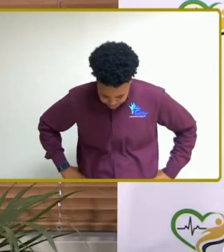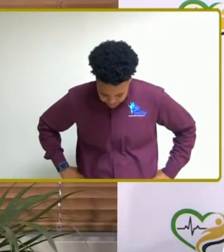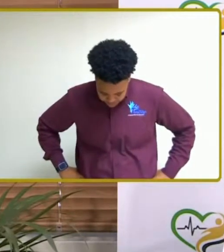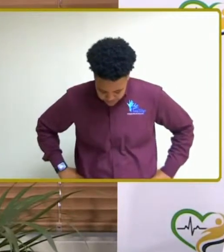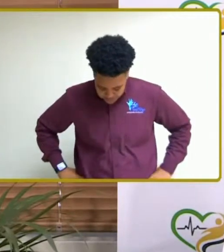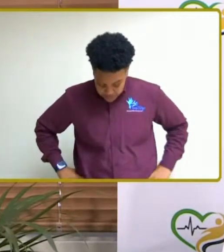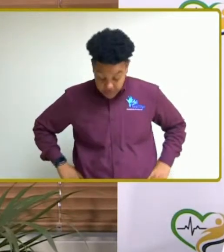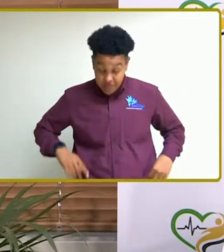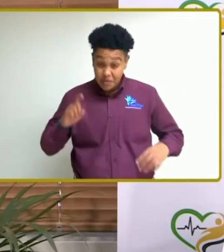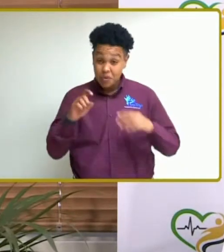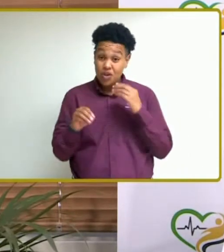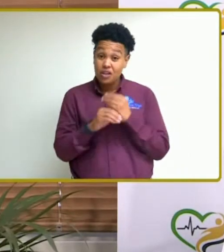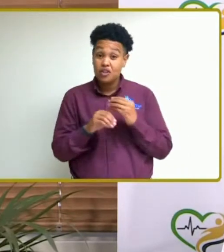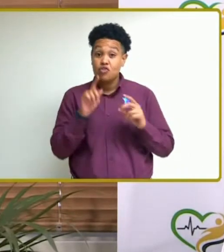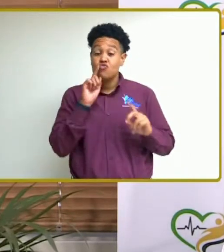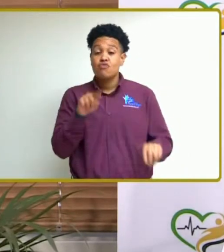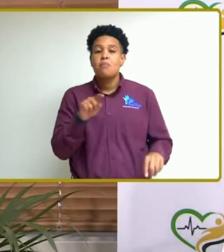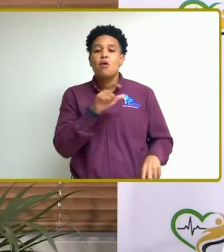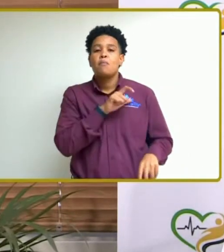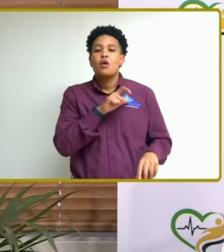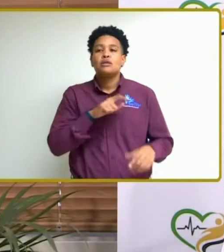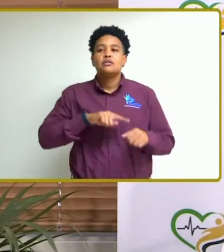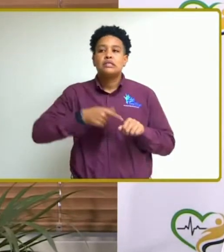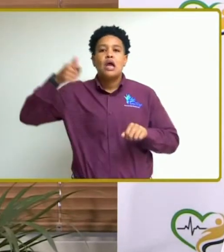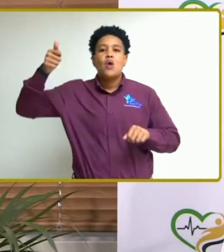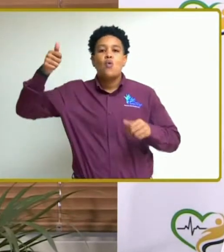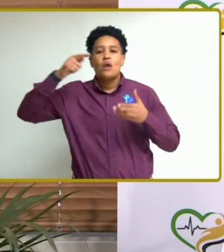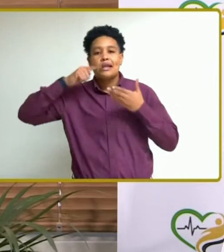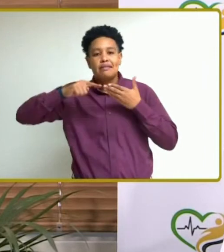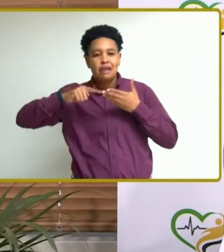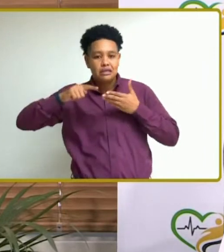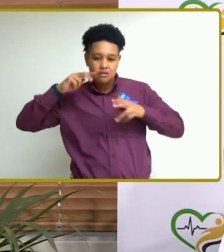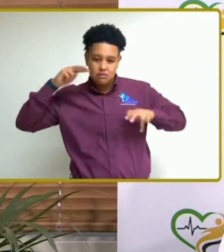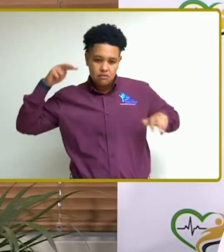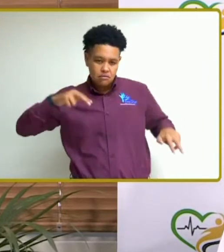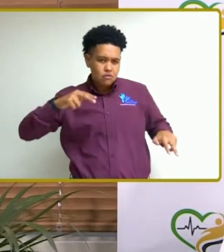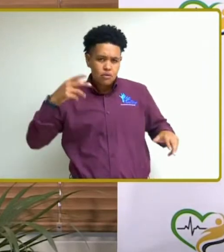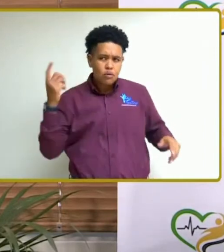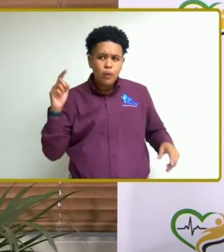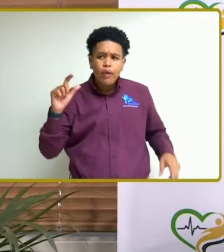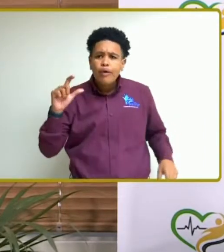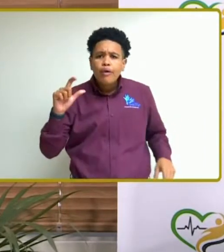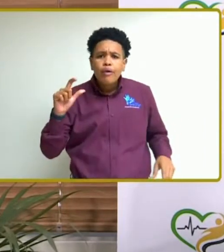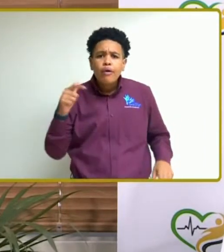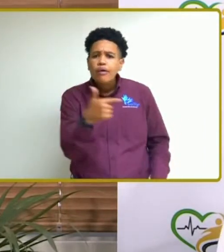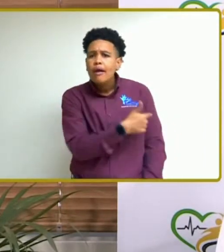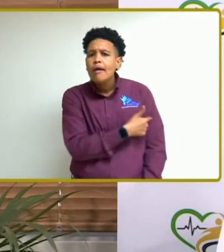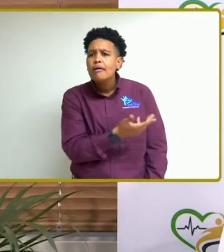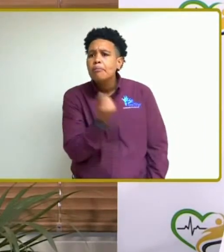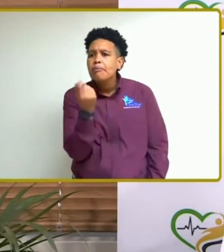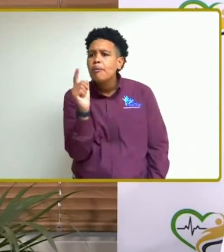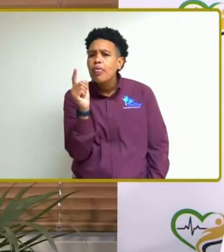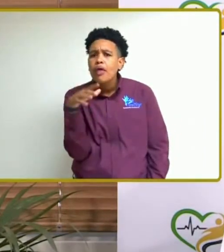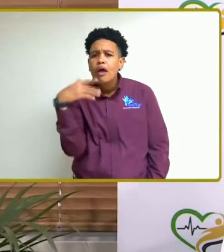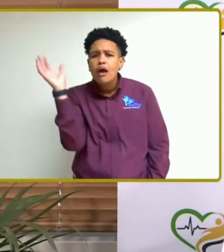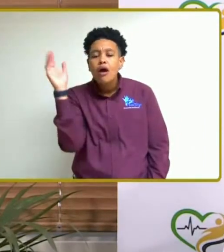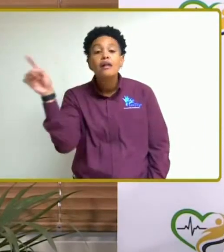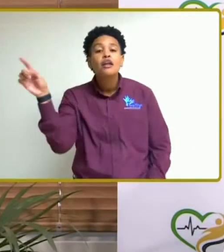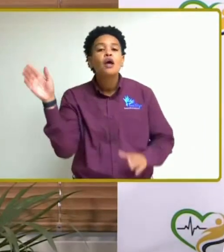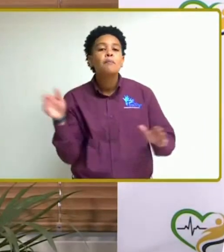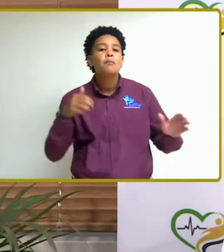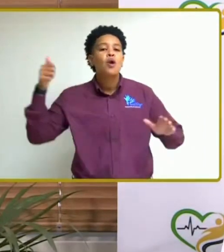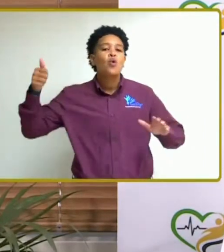police have begun their own investigation into the vial, and they are also preparing